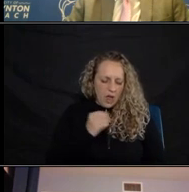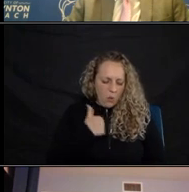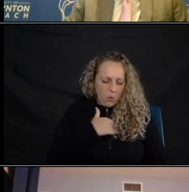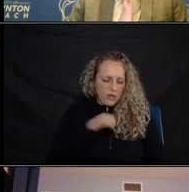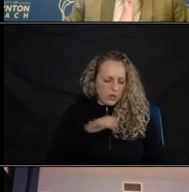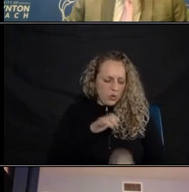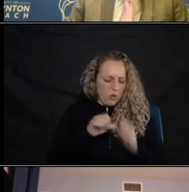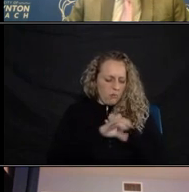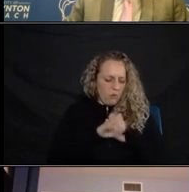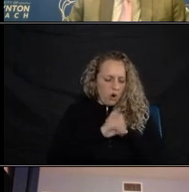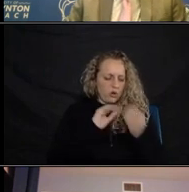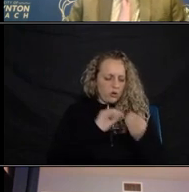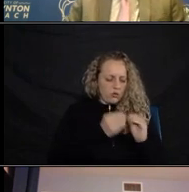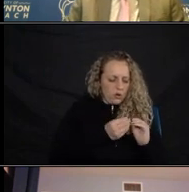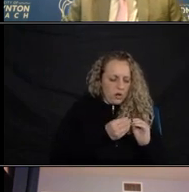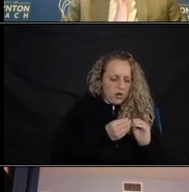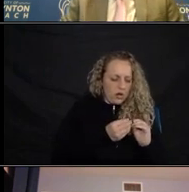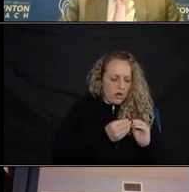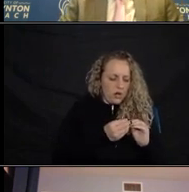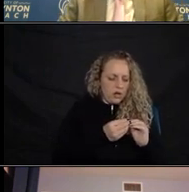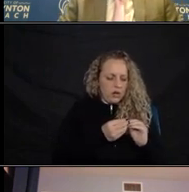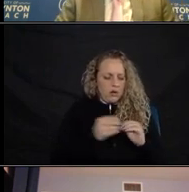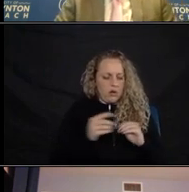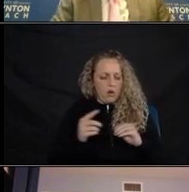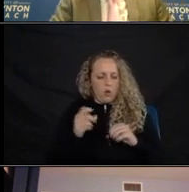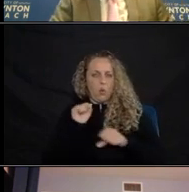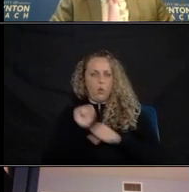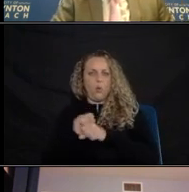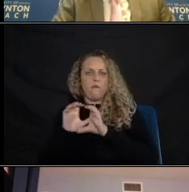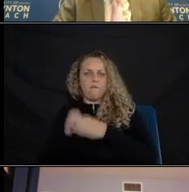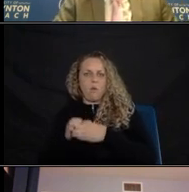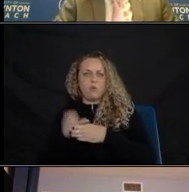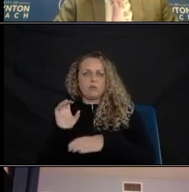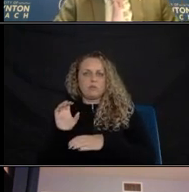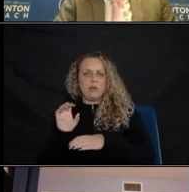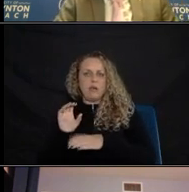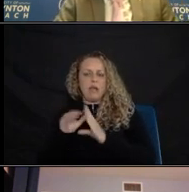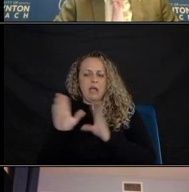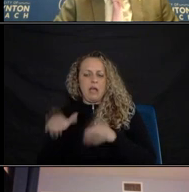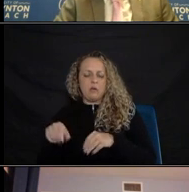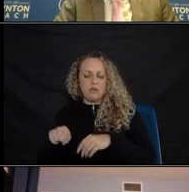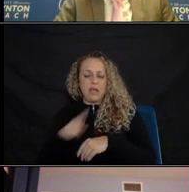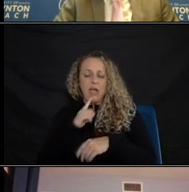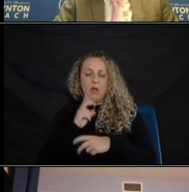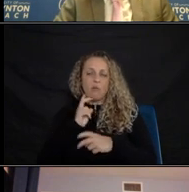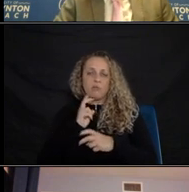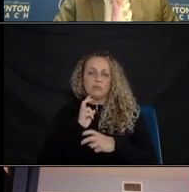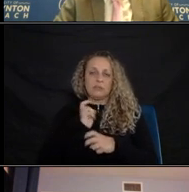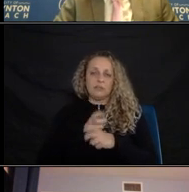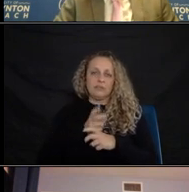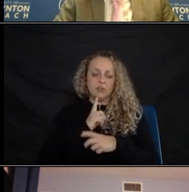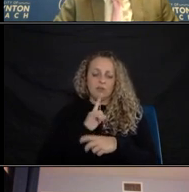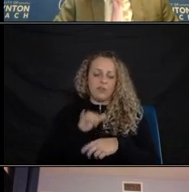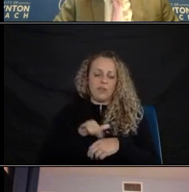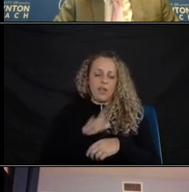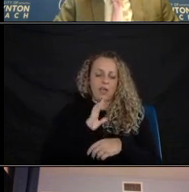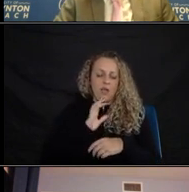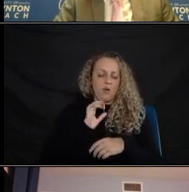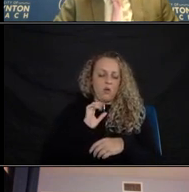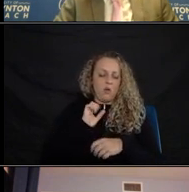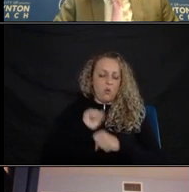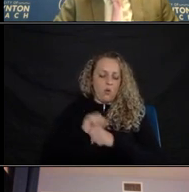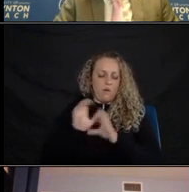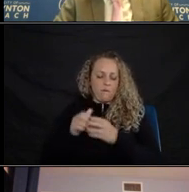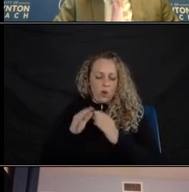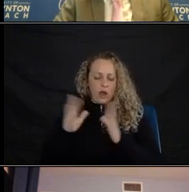market rate and or workforce housing. And I know that housing is difficult sometimes. And if we do workforce housing, there's